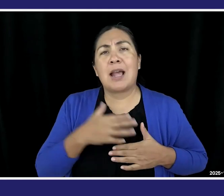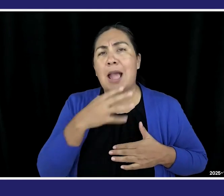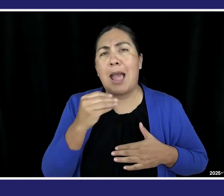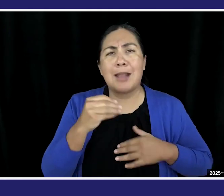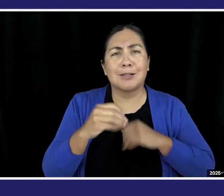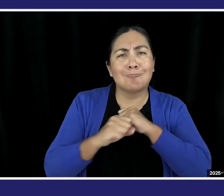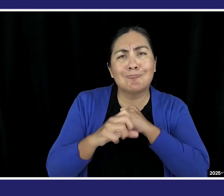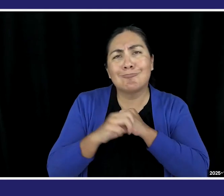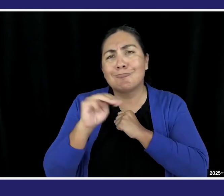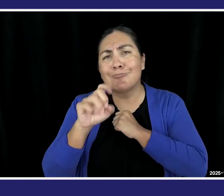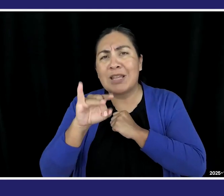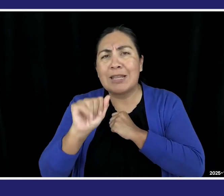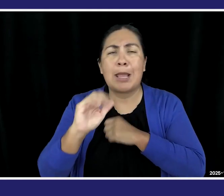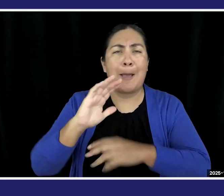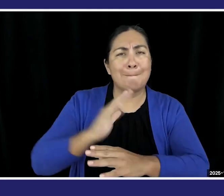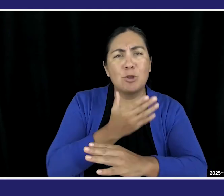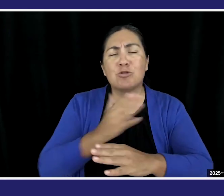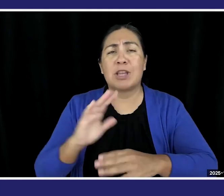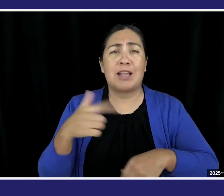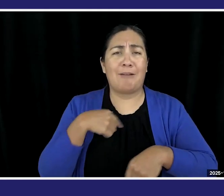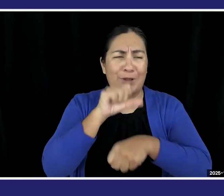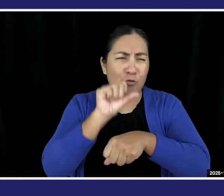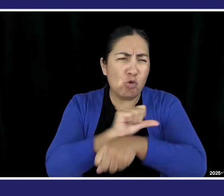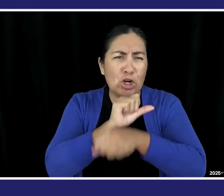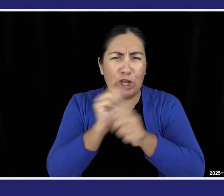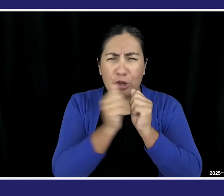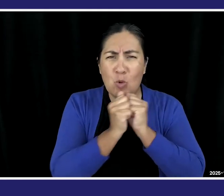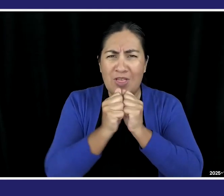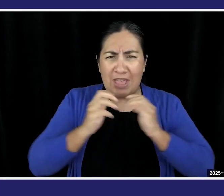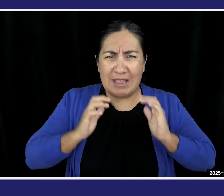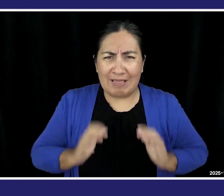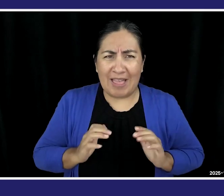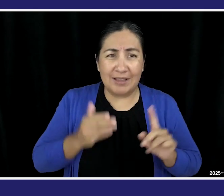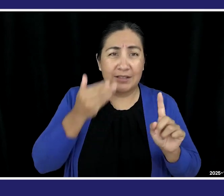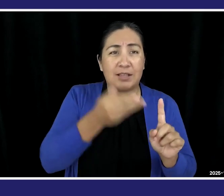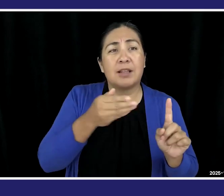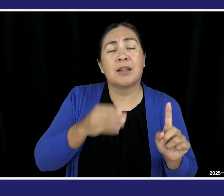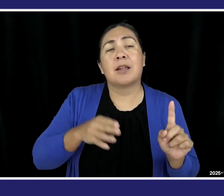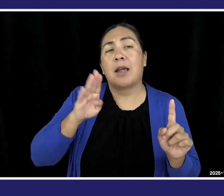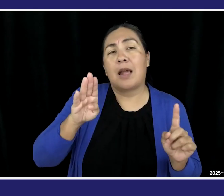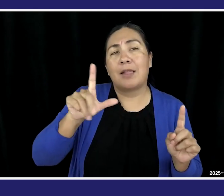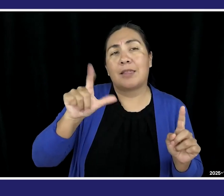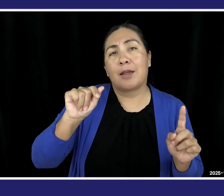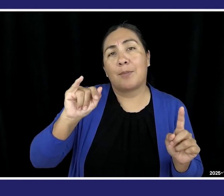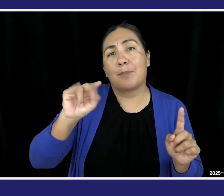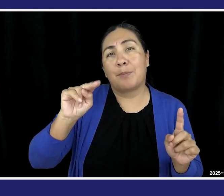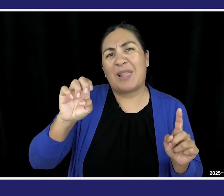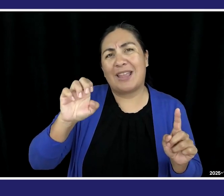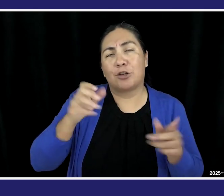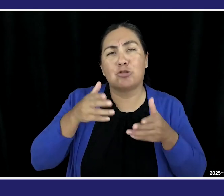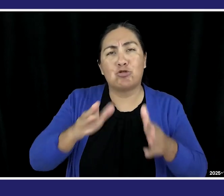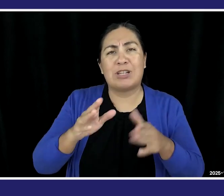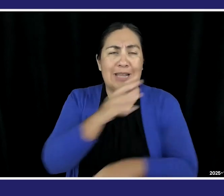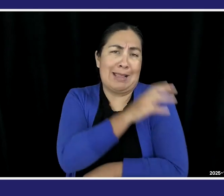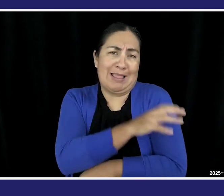media, music, things like that. I've been working with clients over at the Blaine Street Clinic, and I'm a